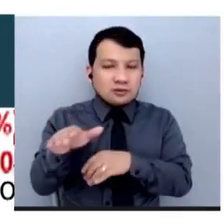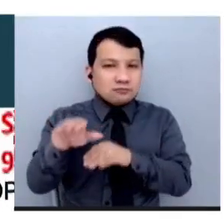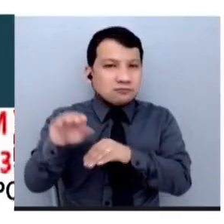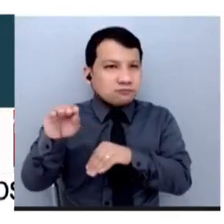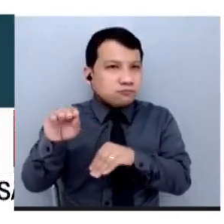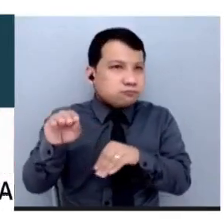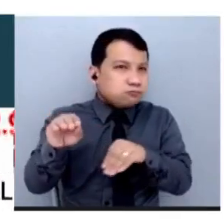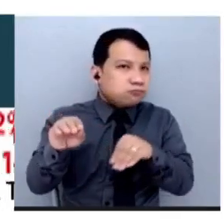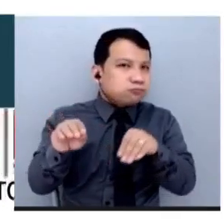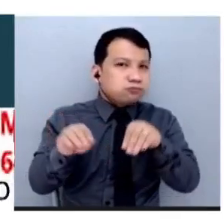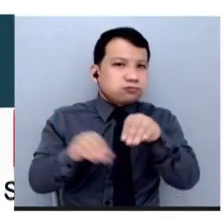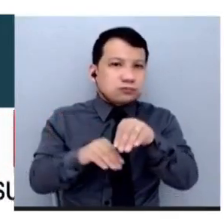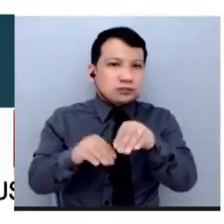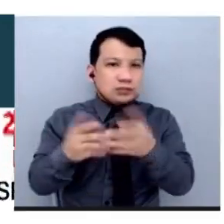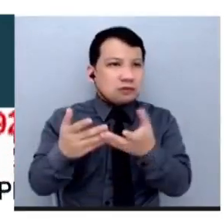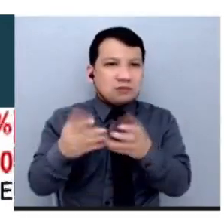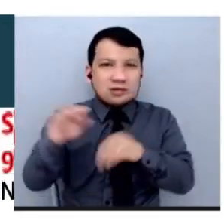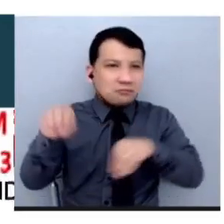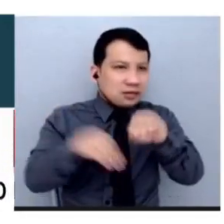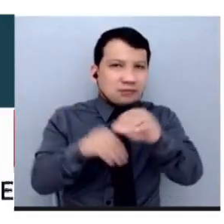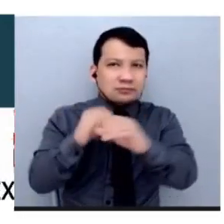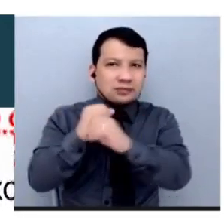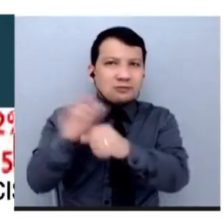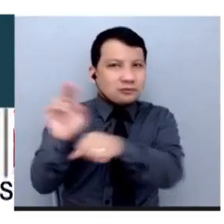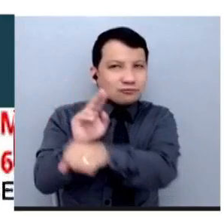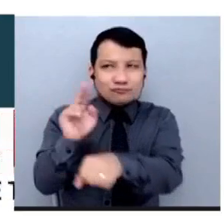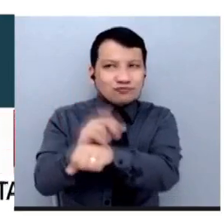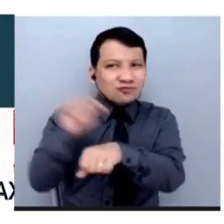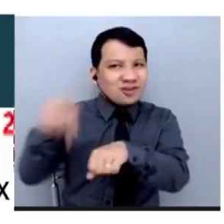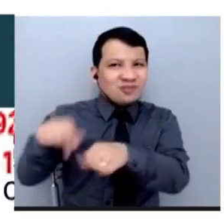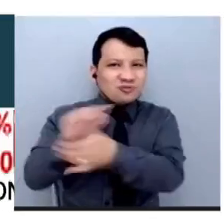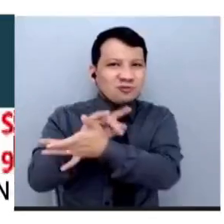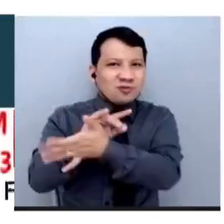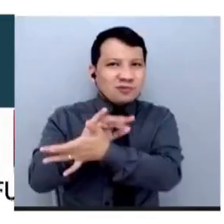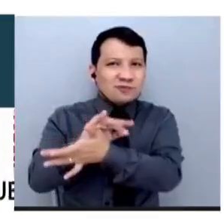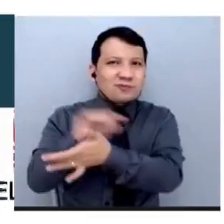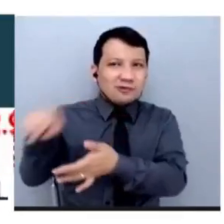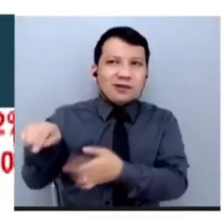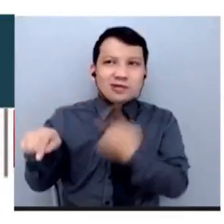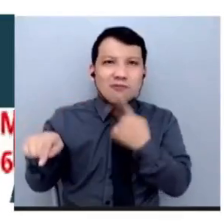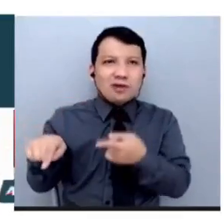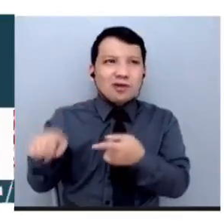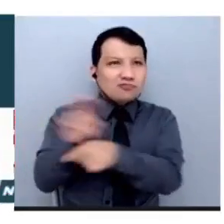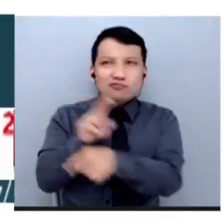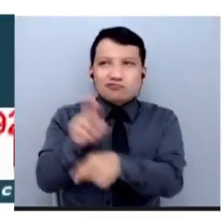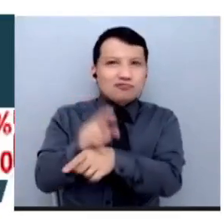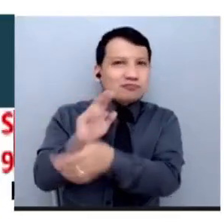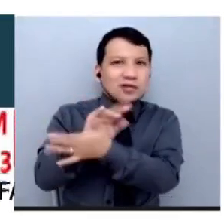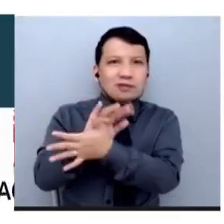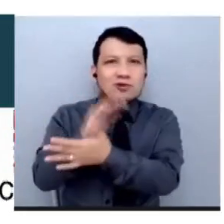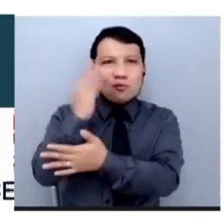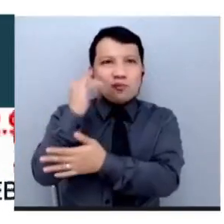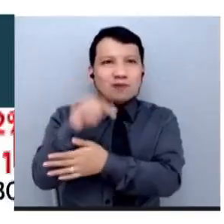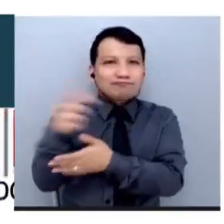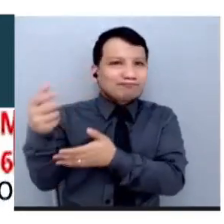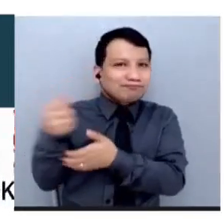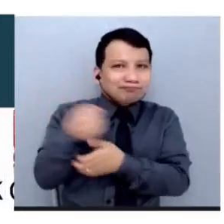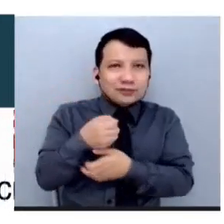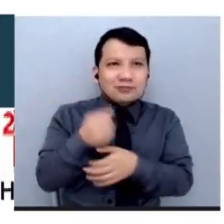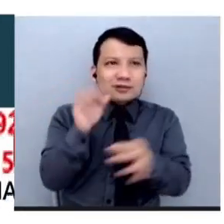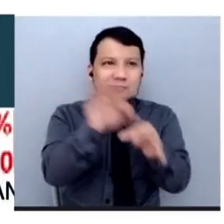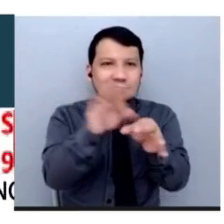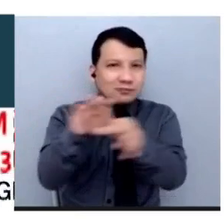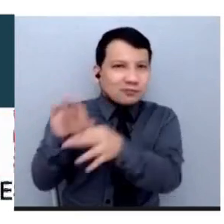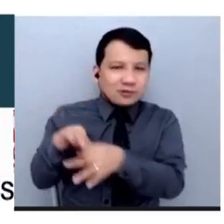exchanged during the campaign season. Marami po ang gagamit nitong pandemya nito para makakuha ng vote. And that's